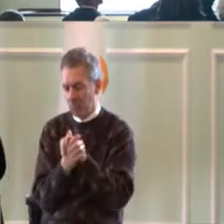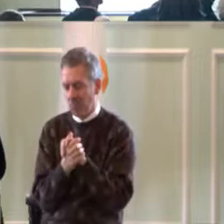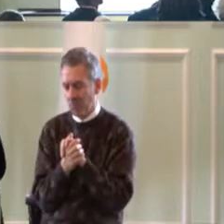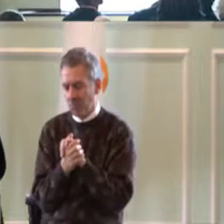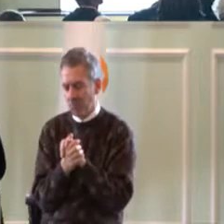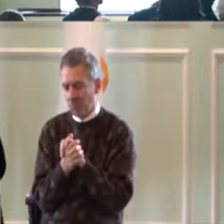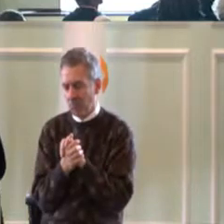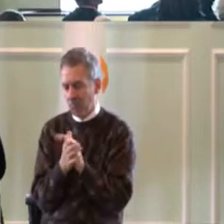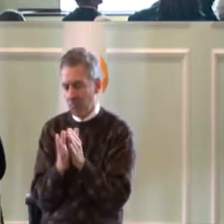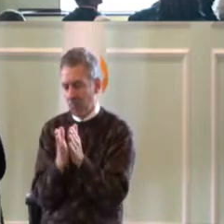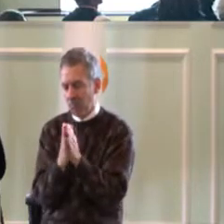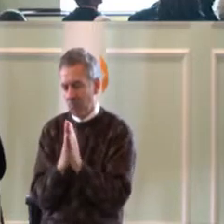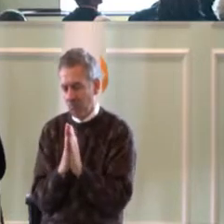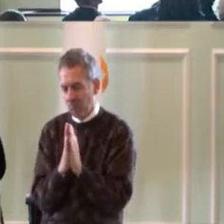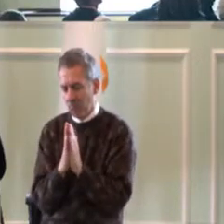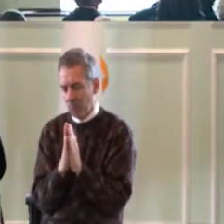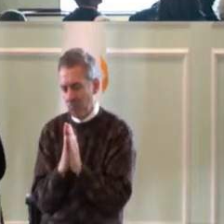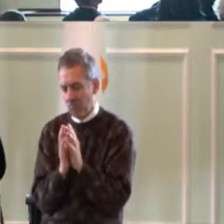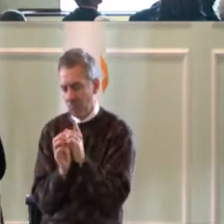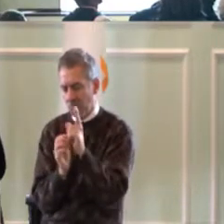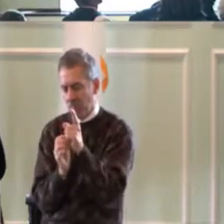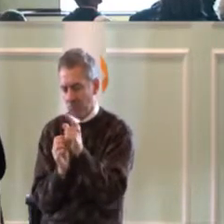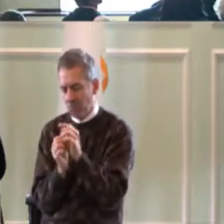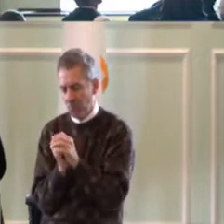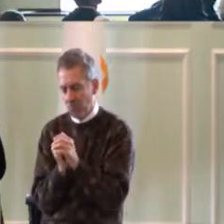We want to ask you today, Father,